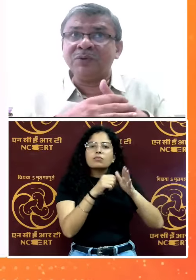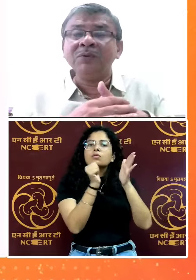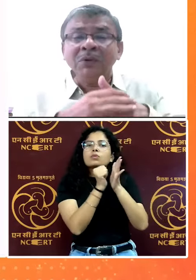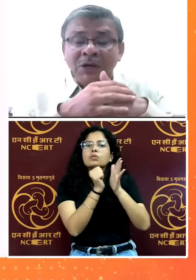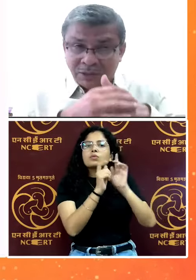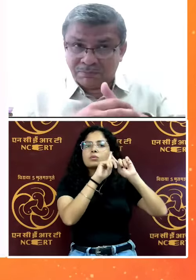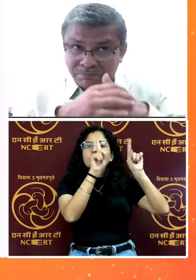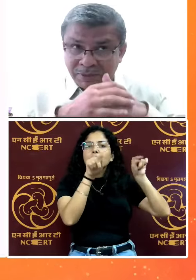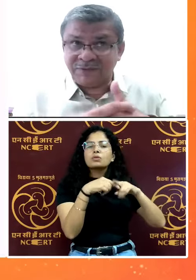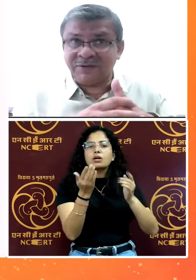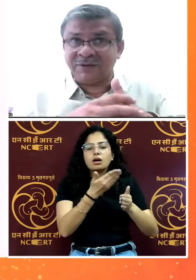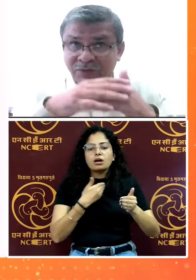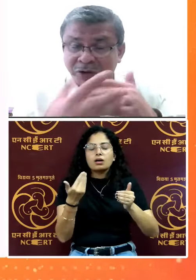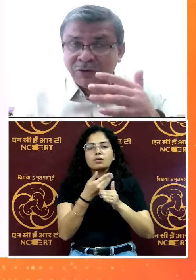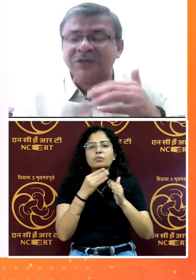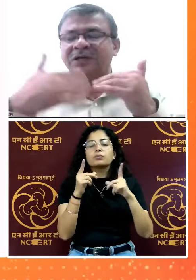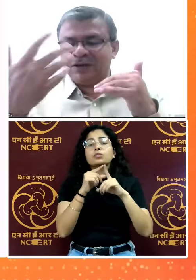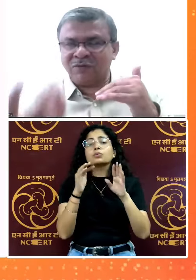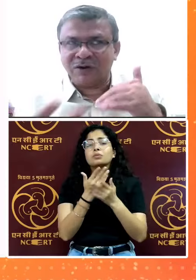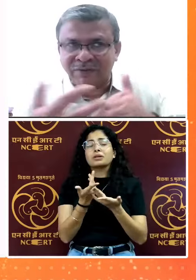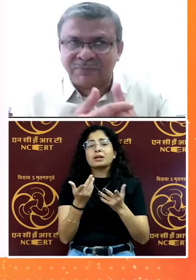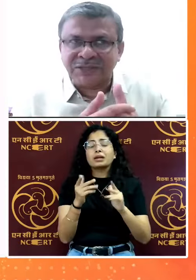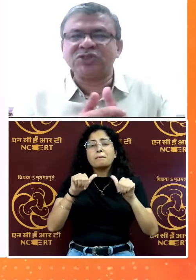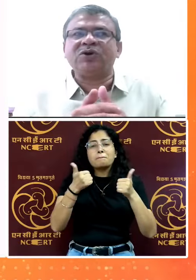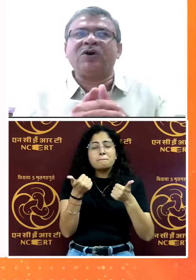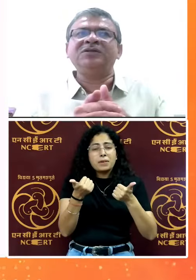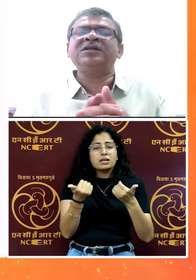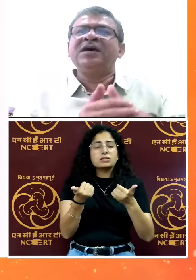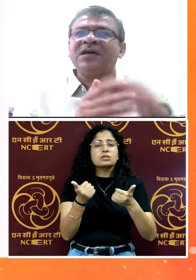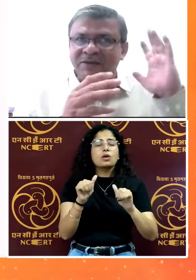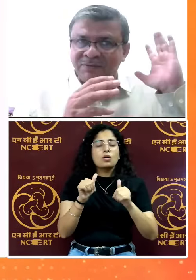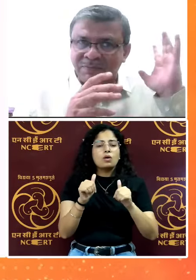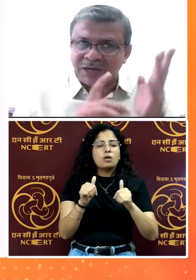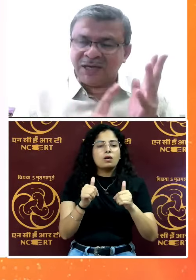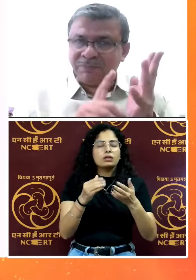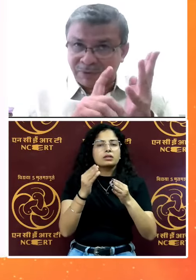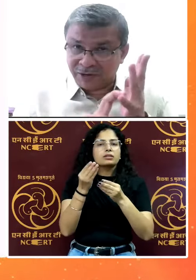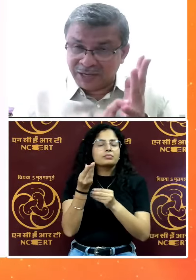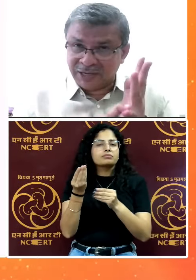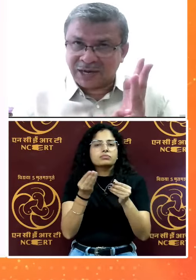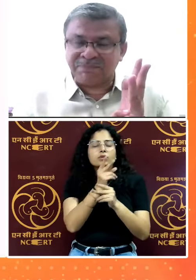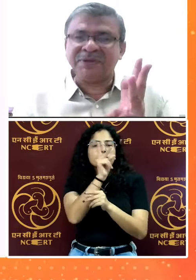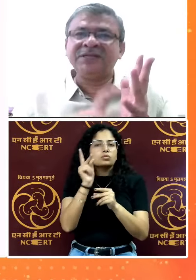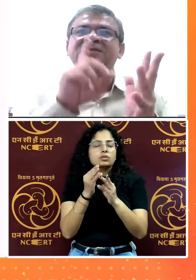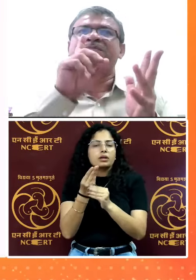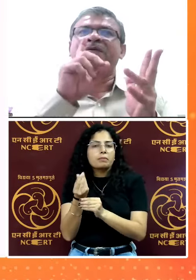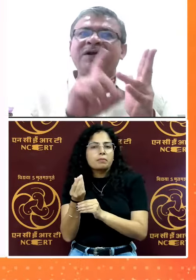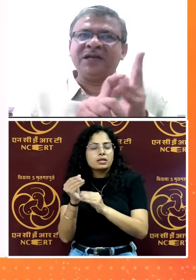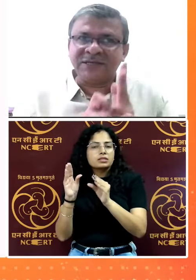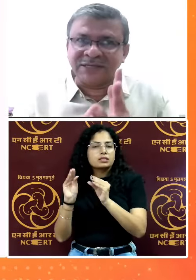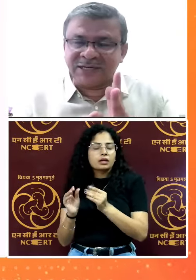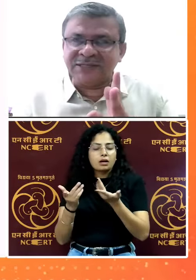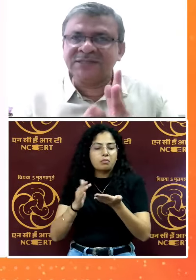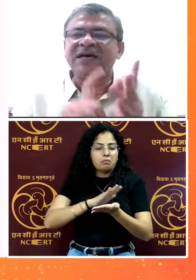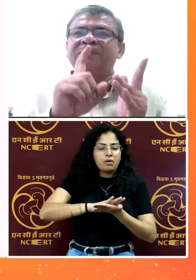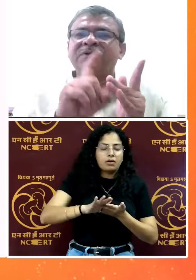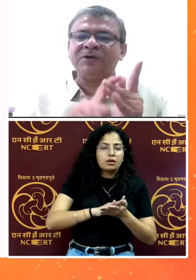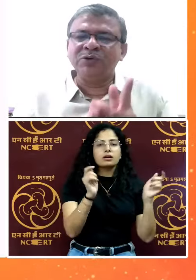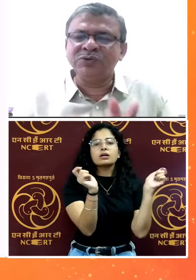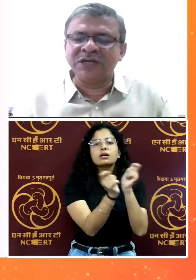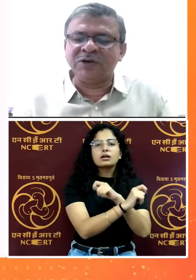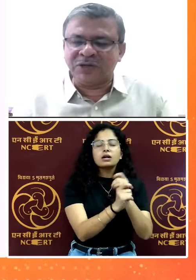we can do best without involving much cost is by providing carpets, providing curtains,